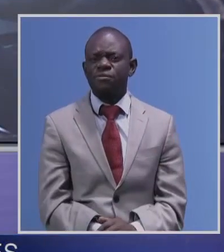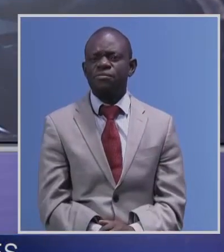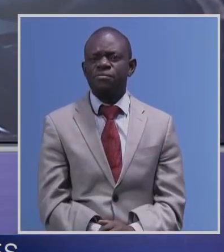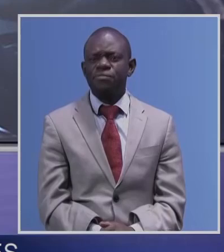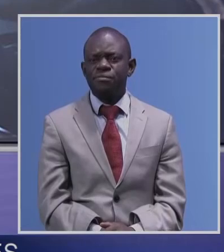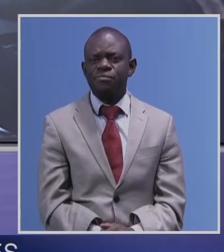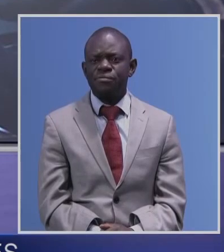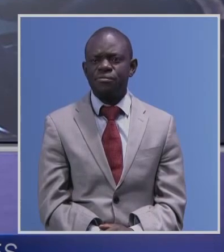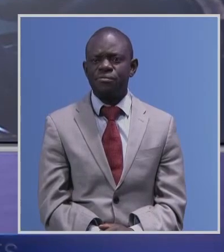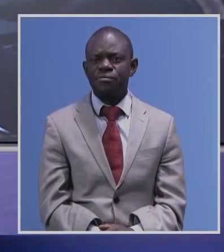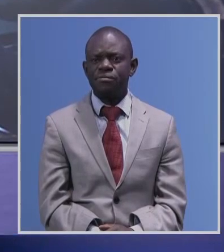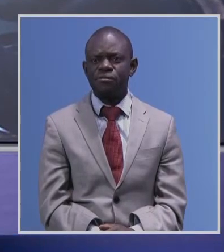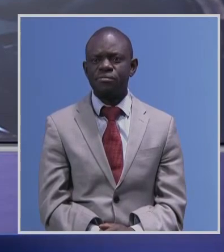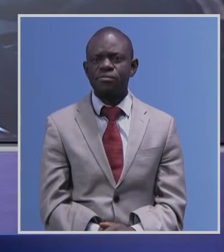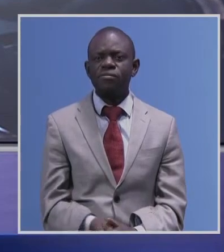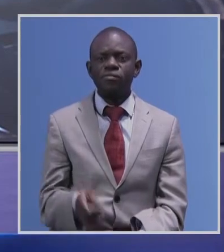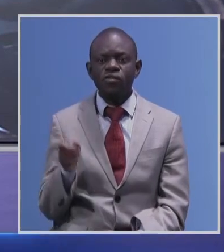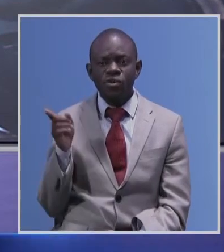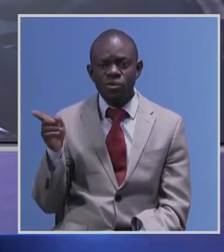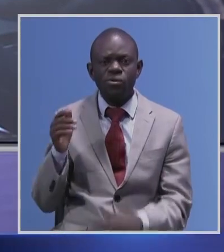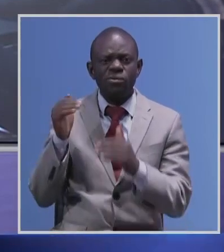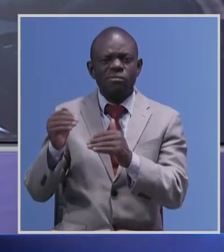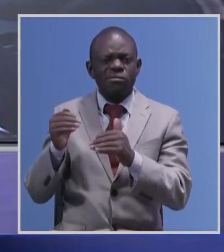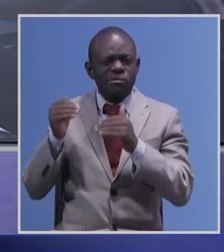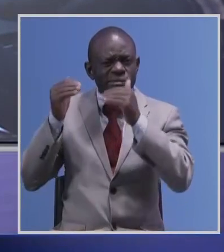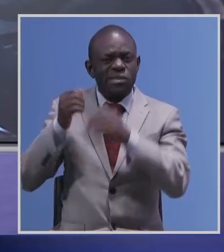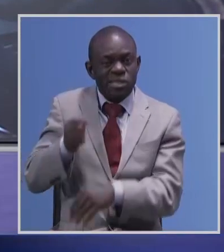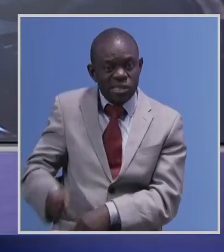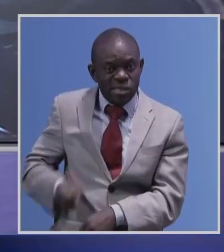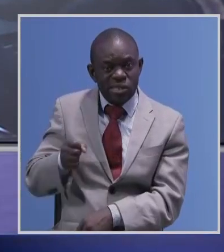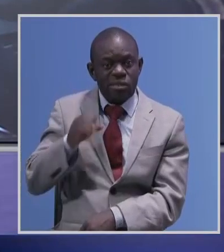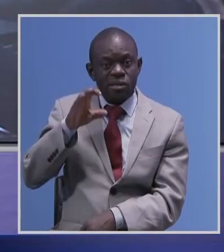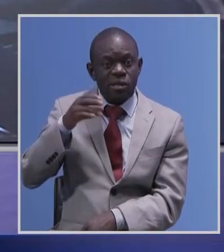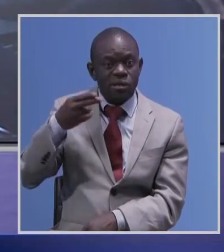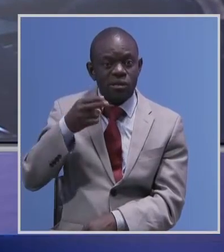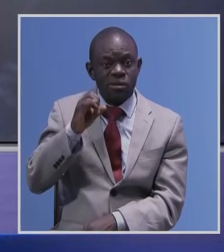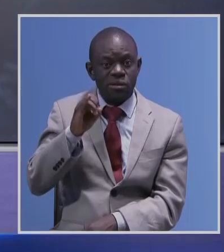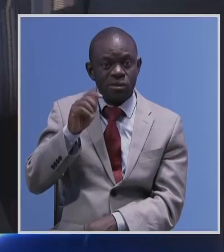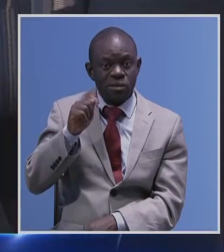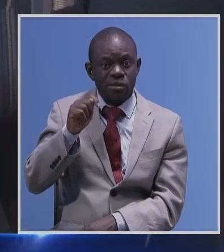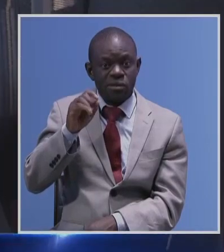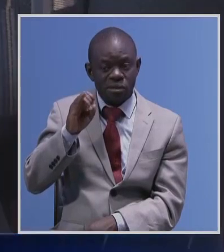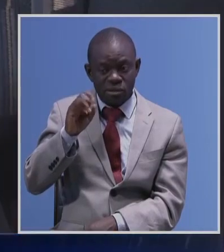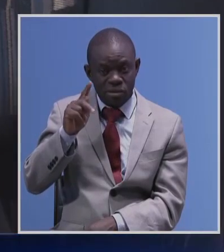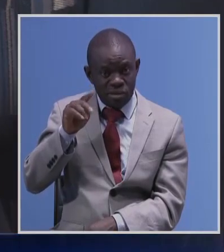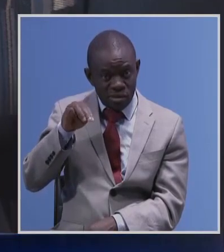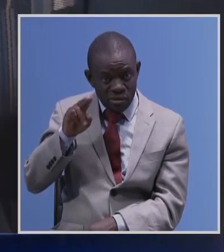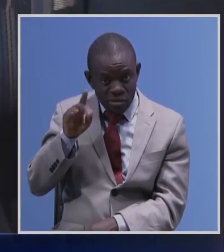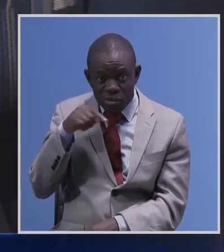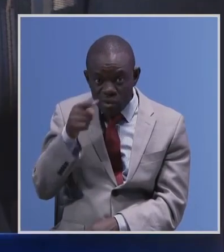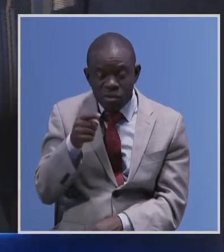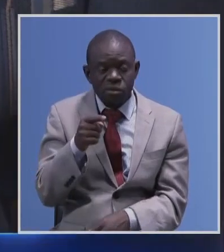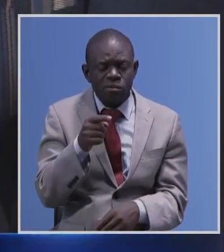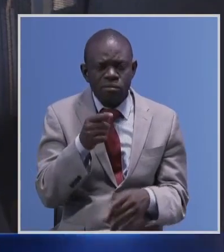Paramount Chief Chitimkulu said there is no need to kill each other because of politics. We are concerned, Your